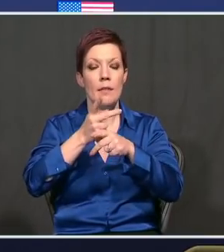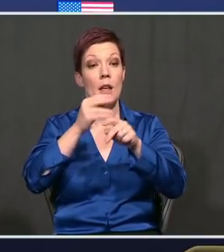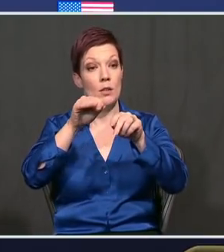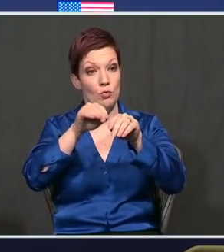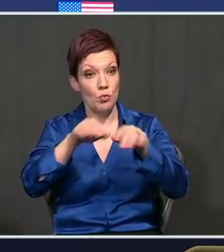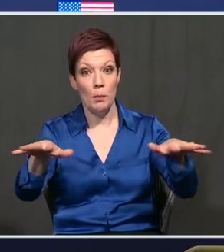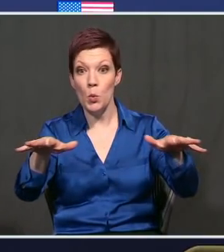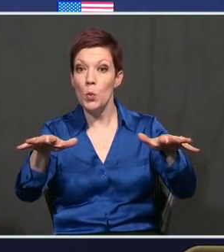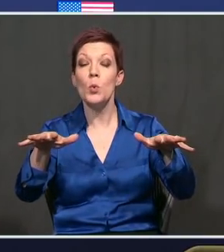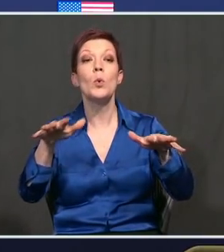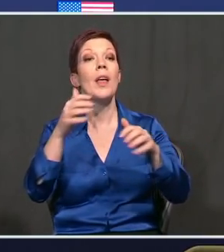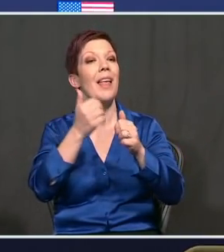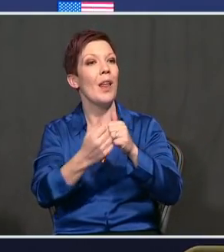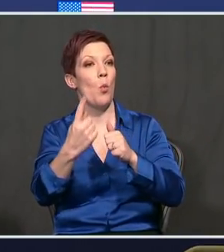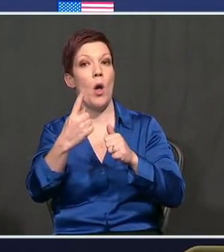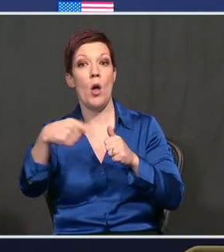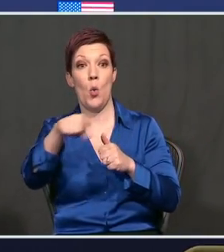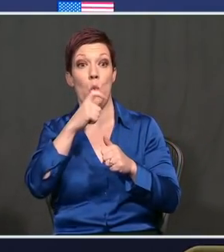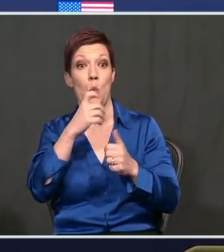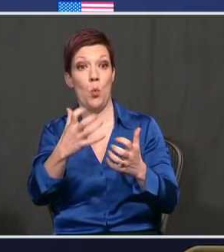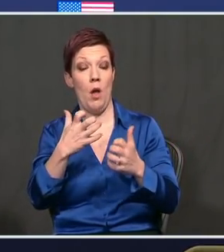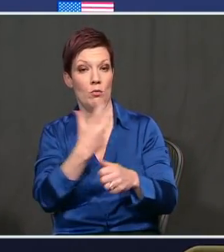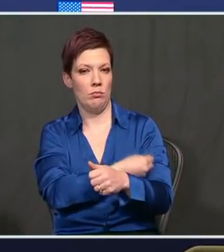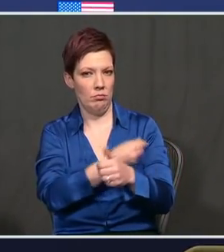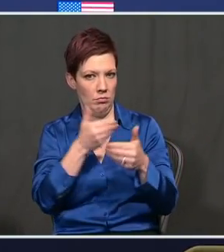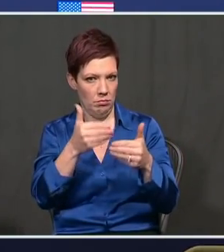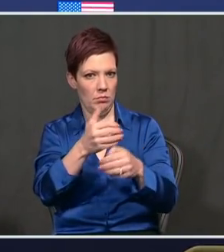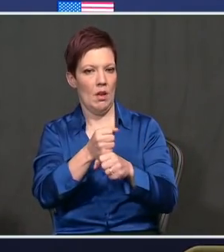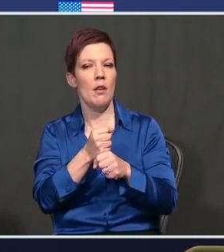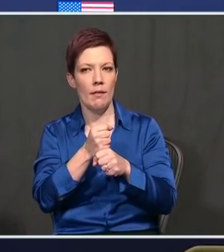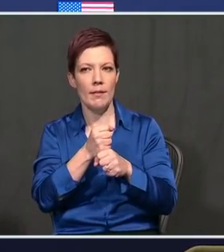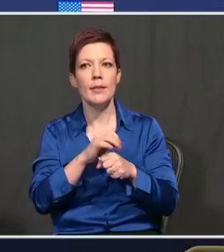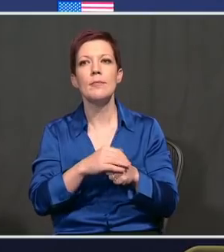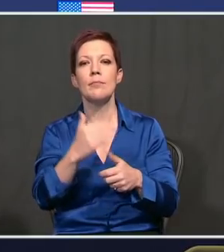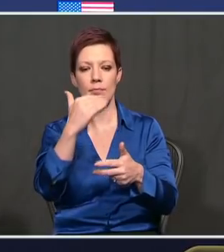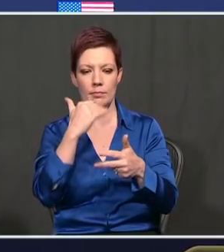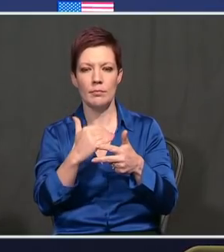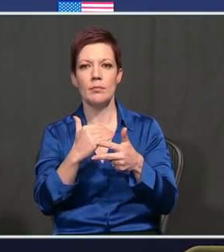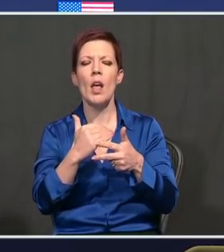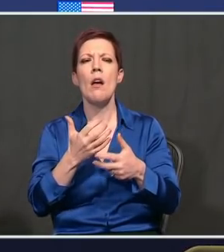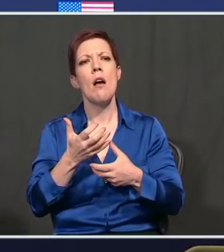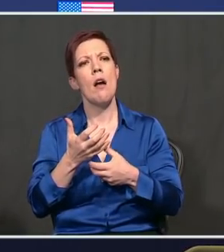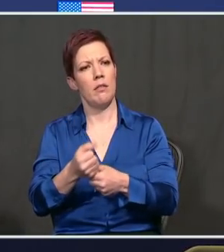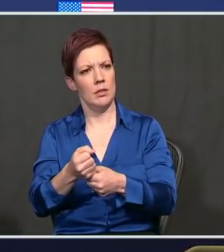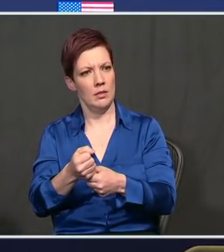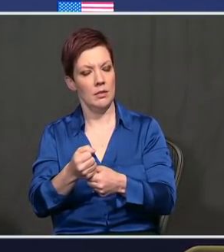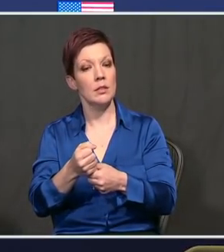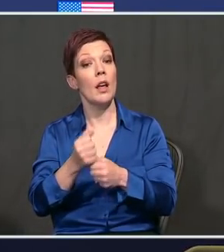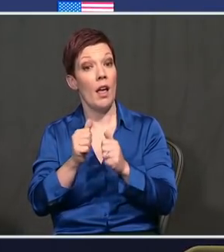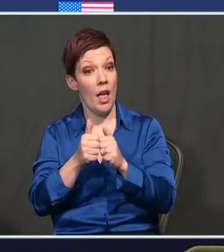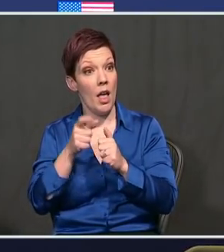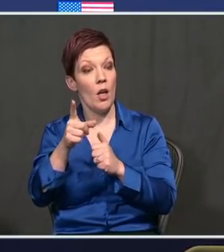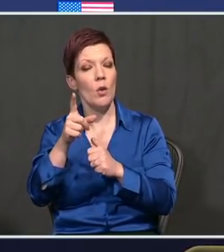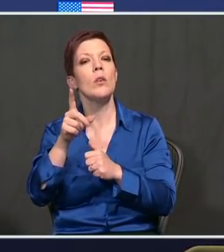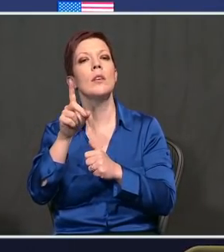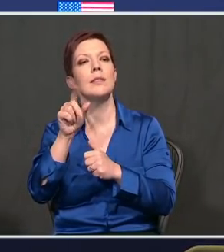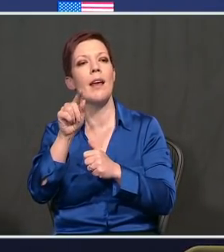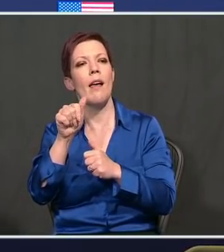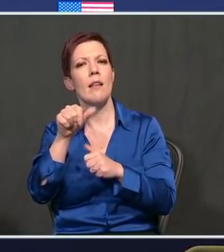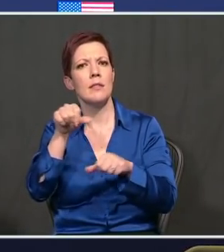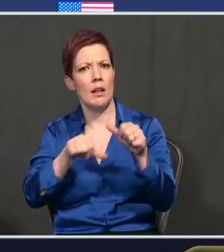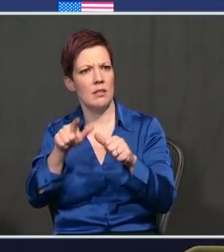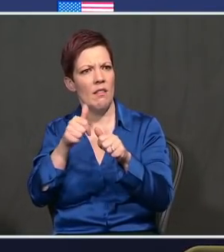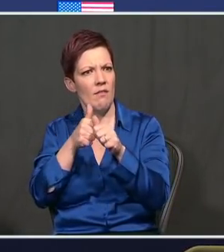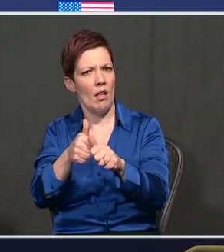one. Second, we seek to build confidence, describe how the Trump administration is following data and science in